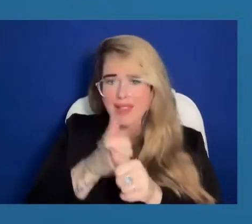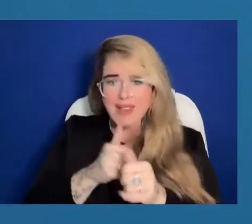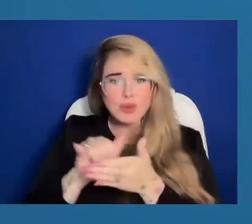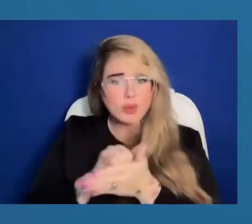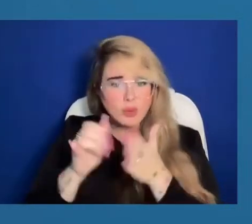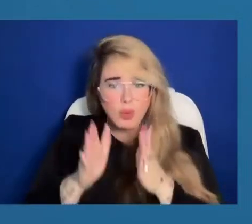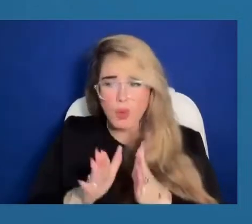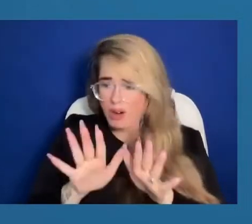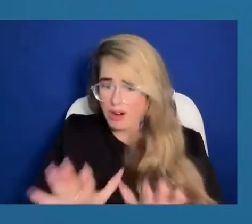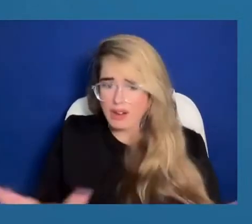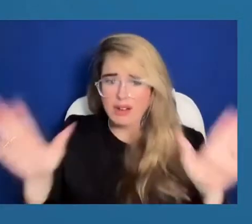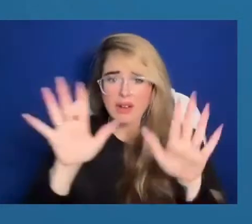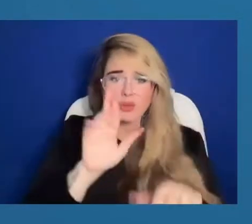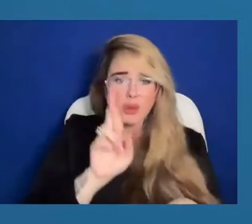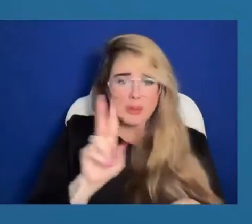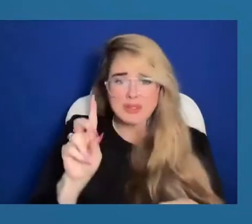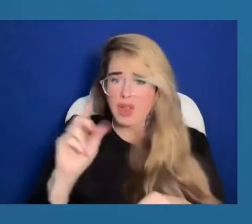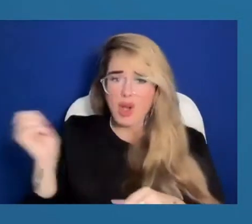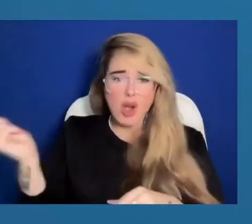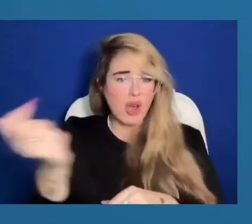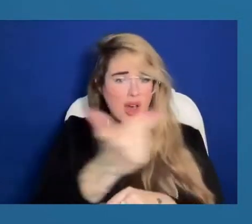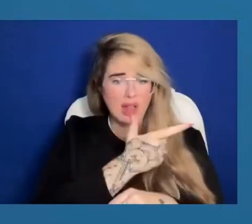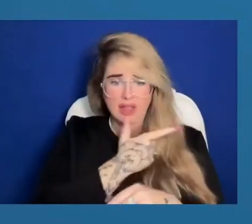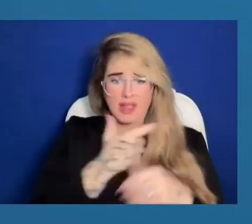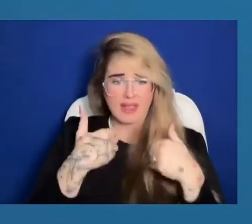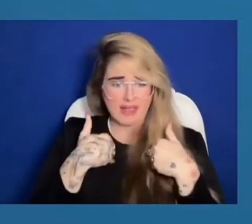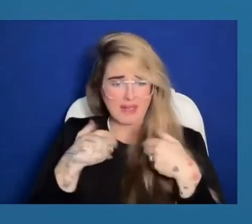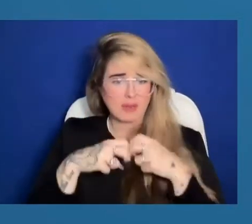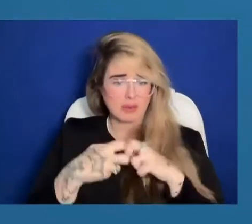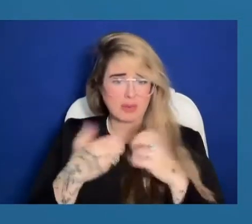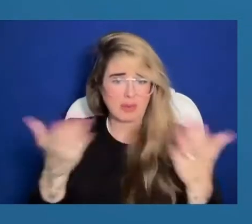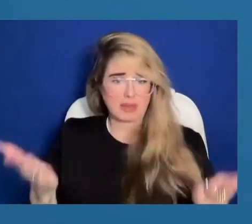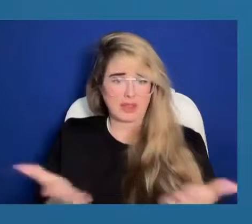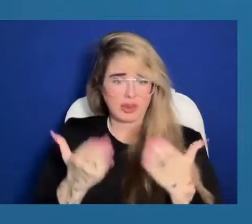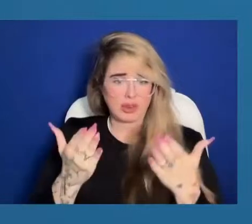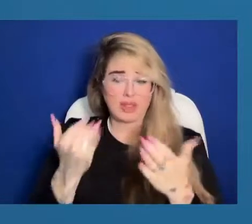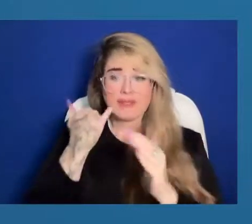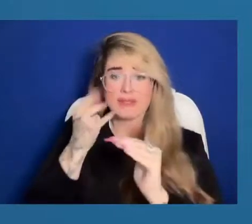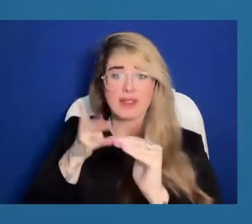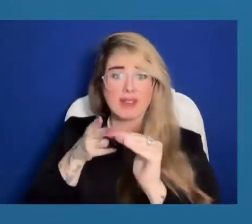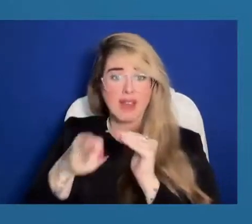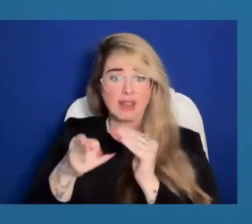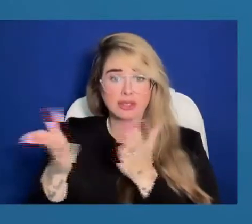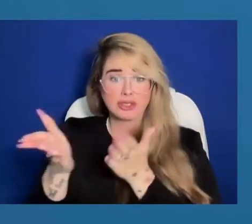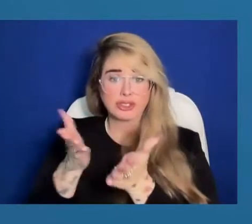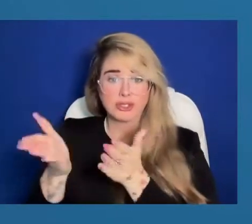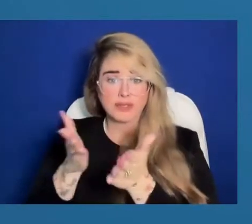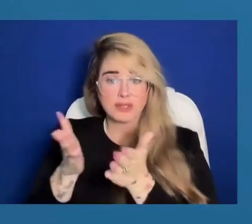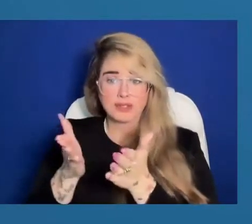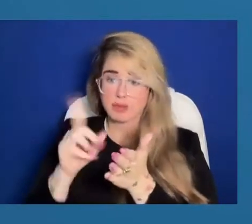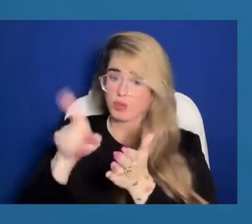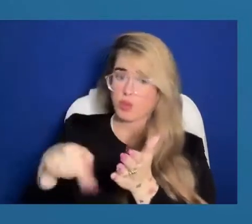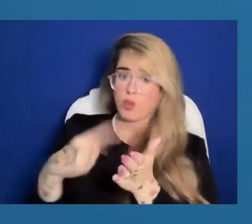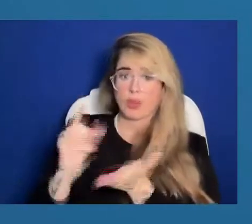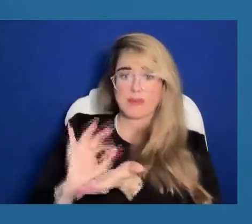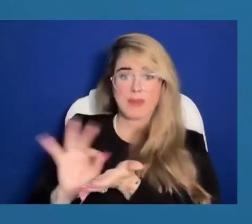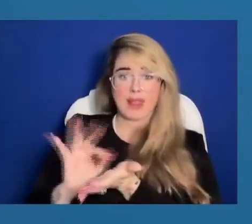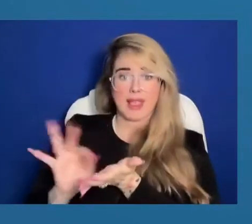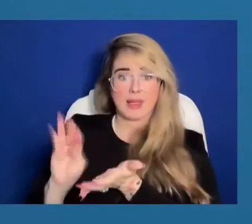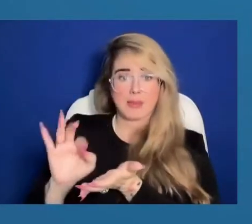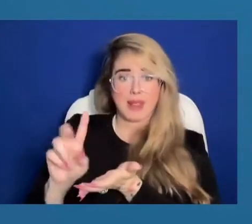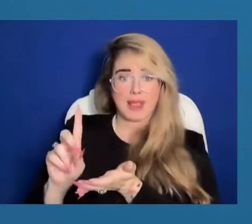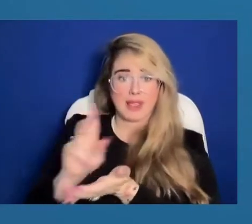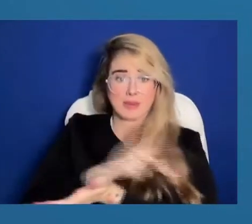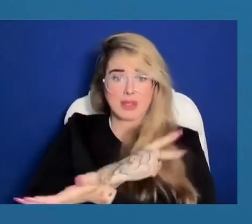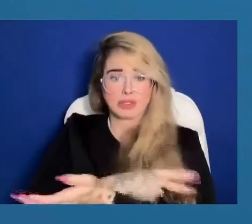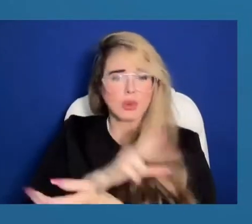and Democrats, in this. Because when you cut services, Sandy, you don't cut it for Medicaid patients, you cut it for